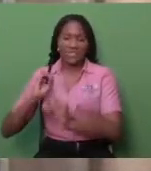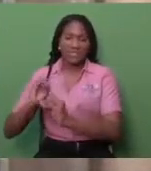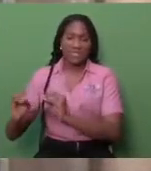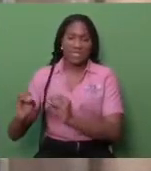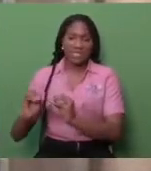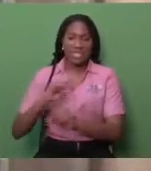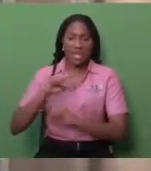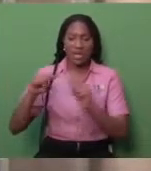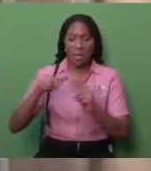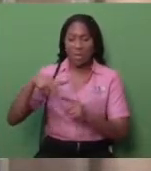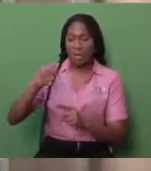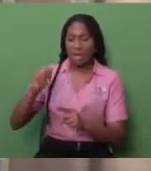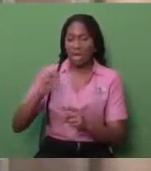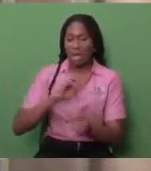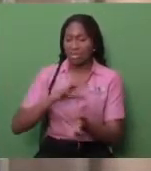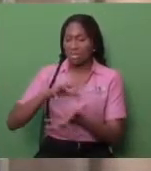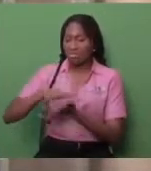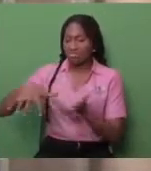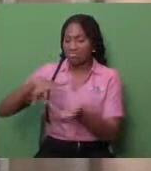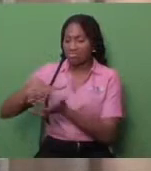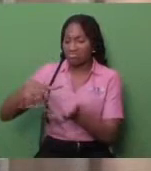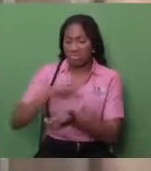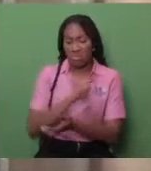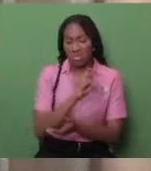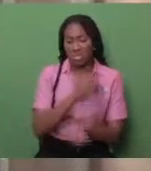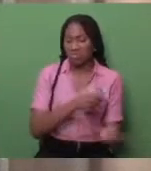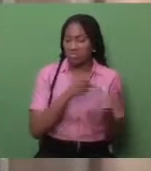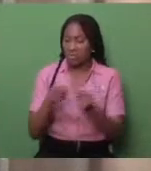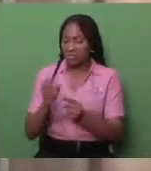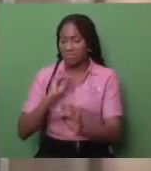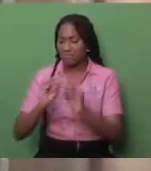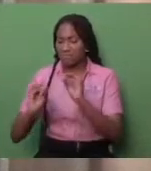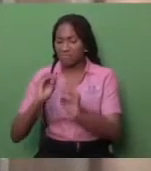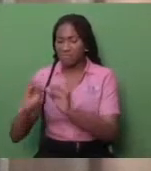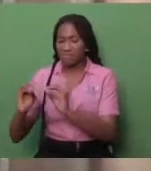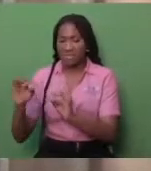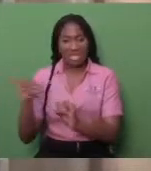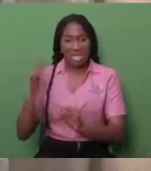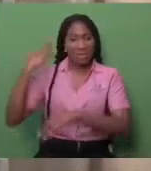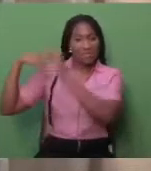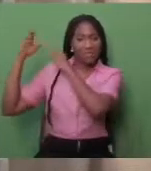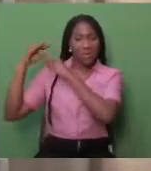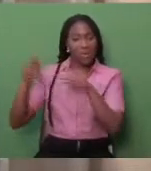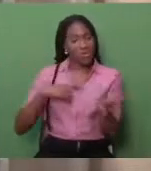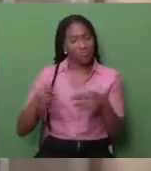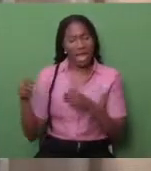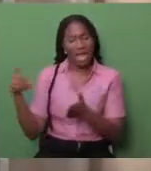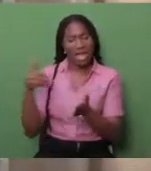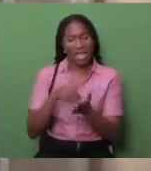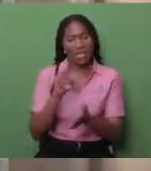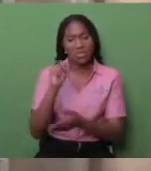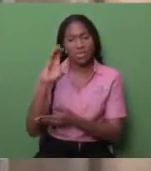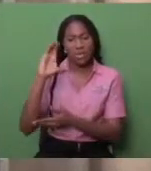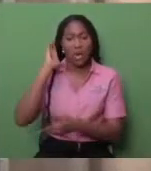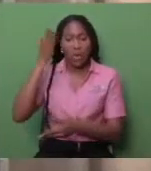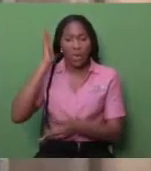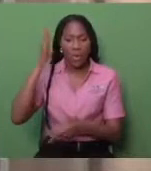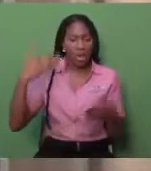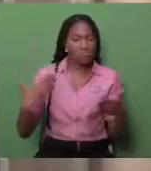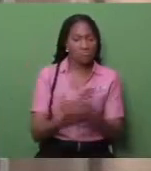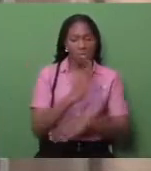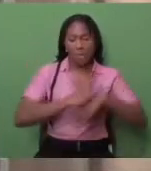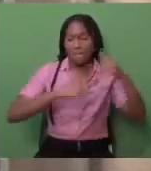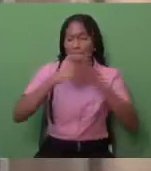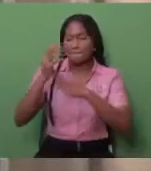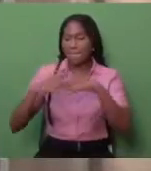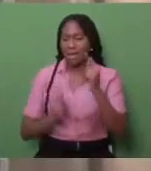We have done so in the past, and we are ready now again. The UNC will restore and rebuild our